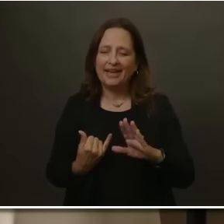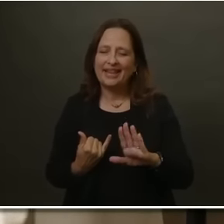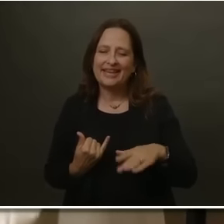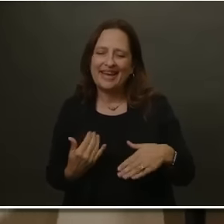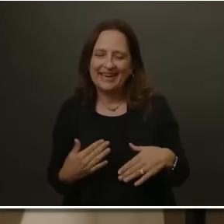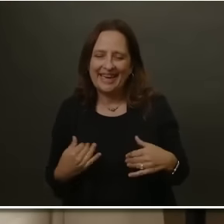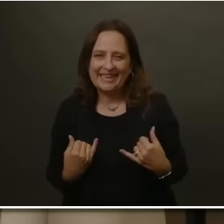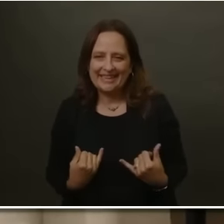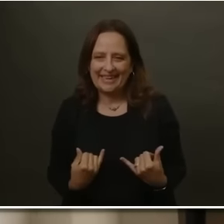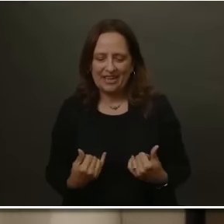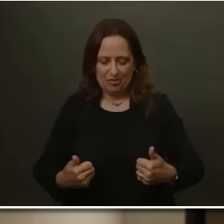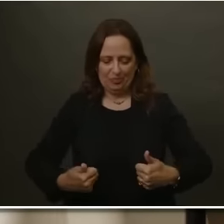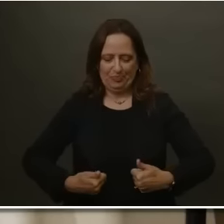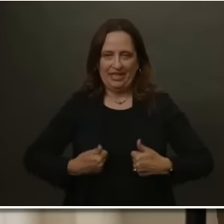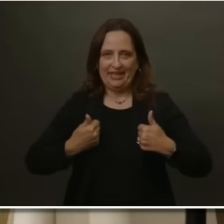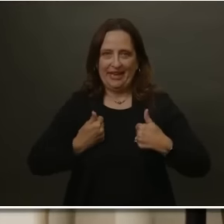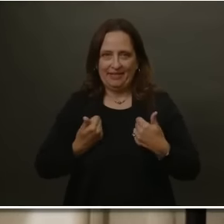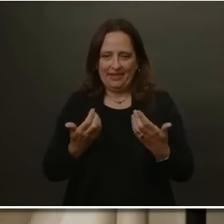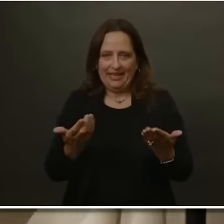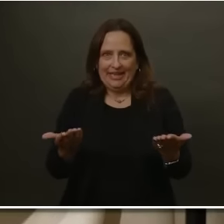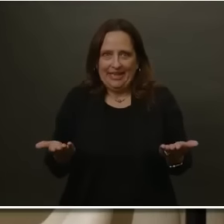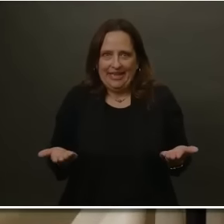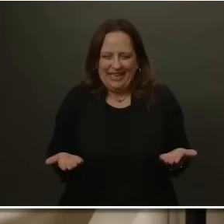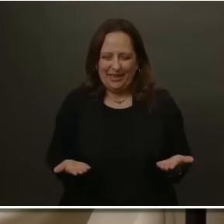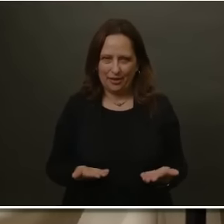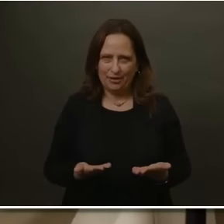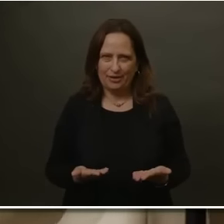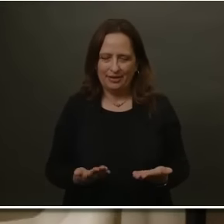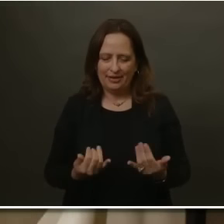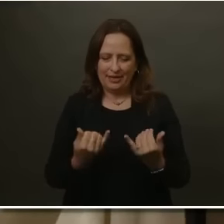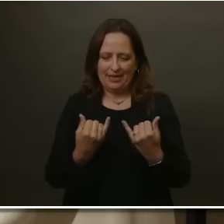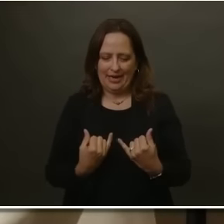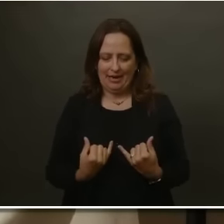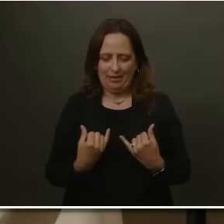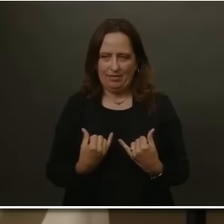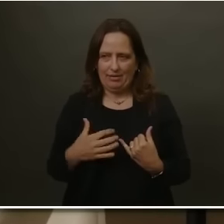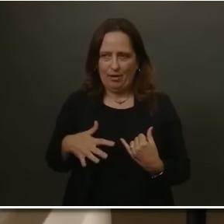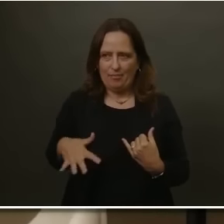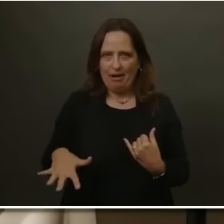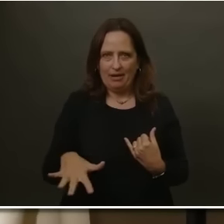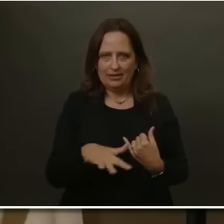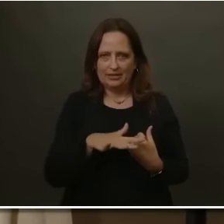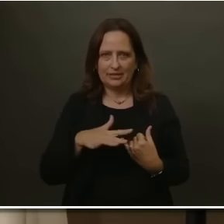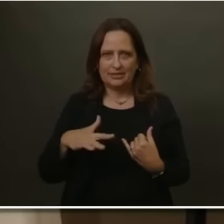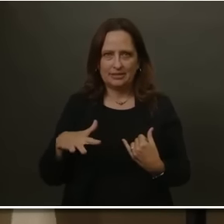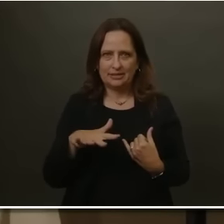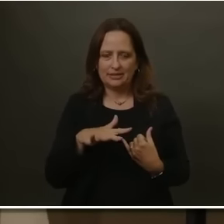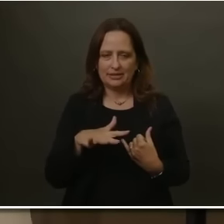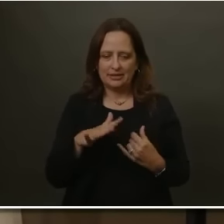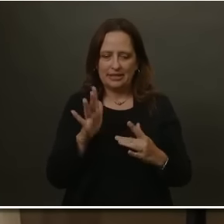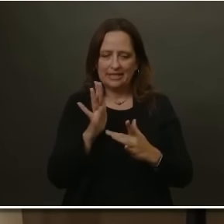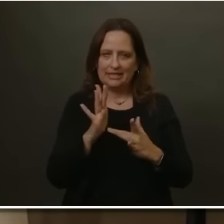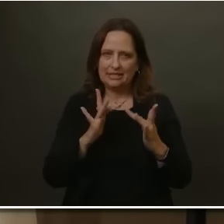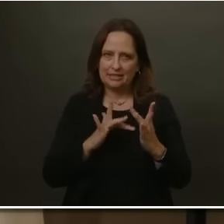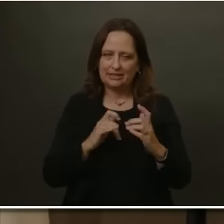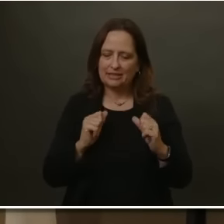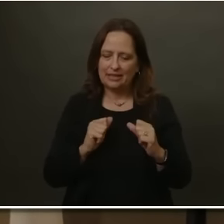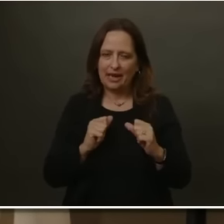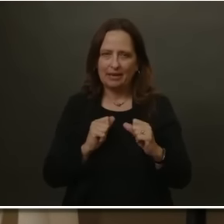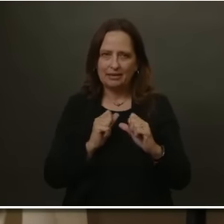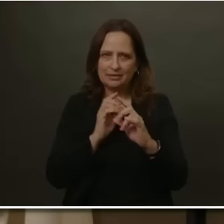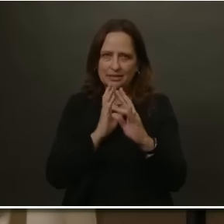the life that we have right here and right now is among us. And Jesus can speak that word of